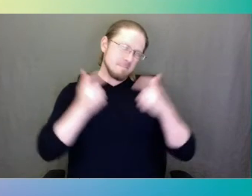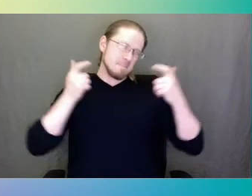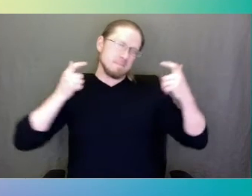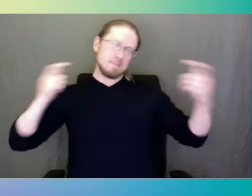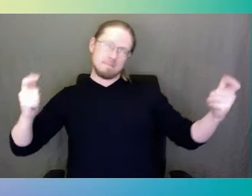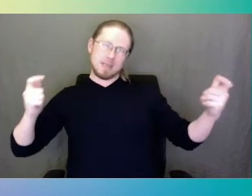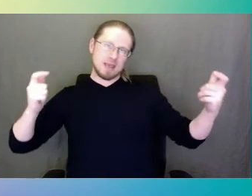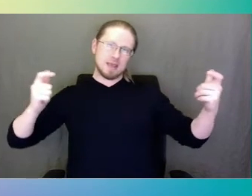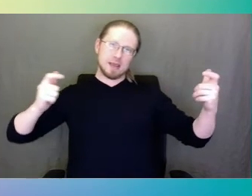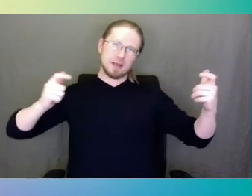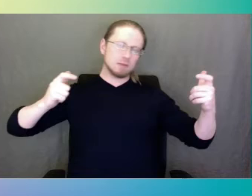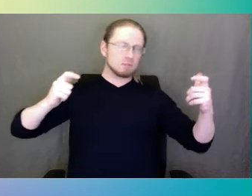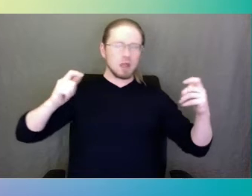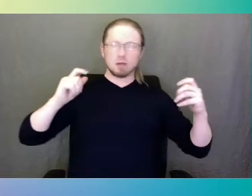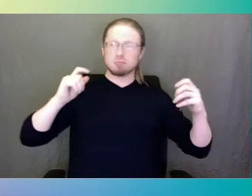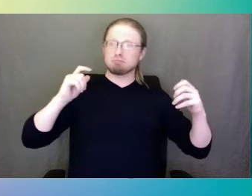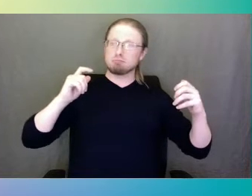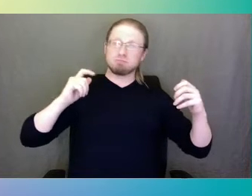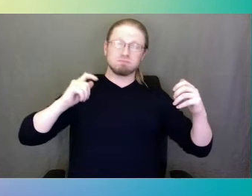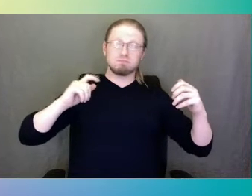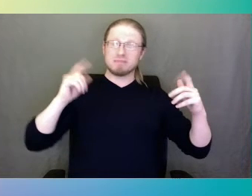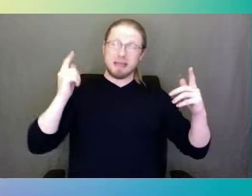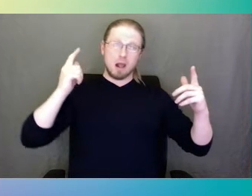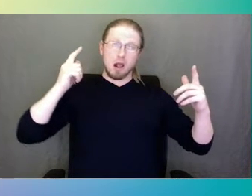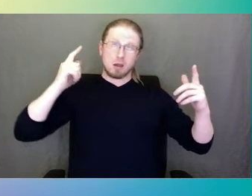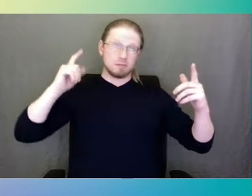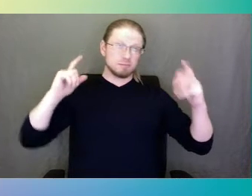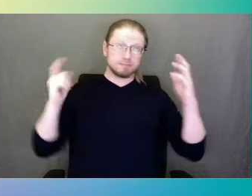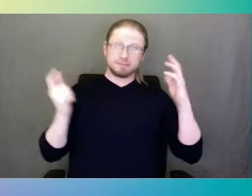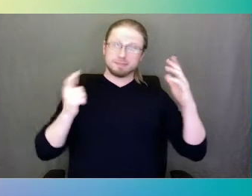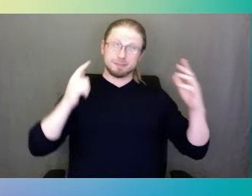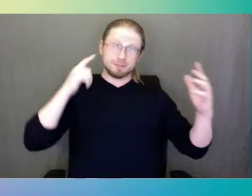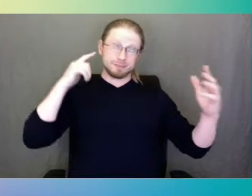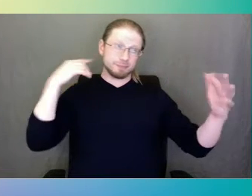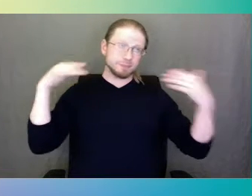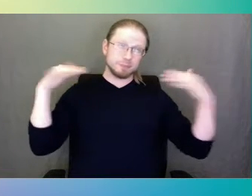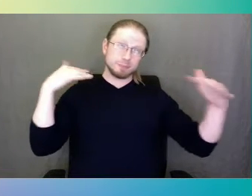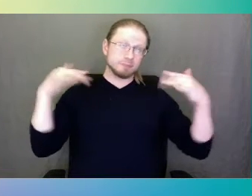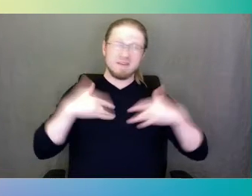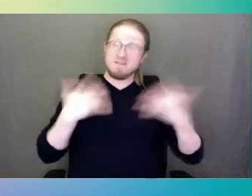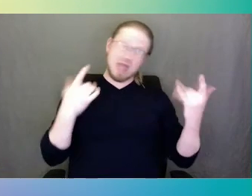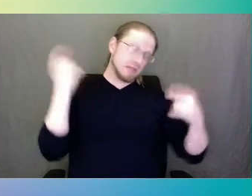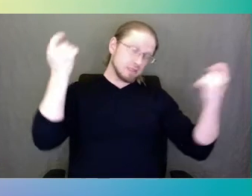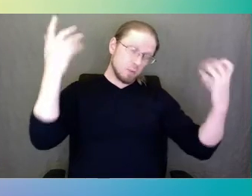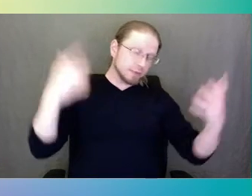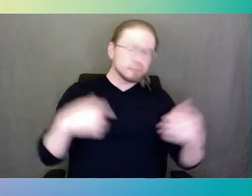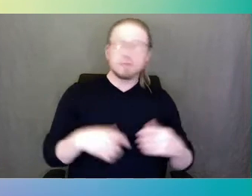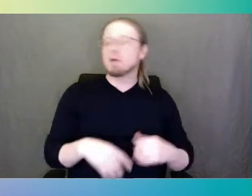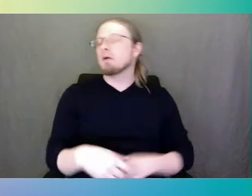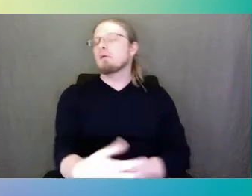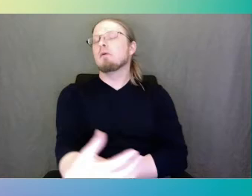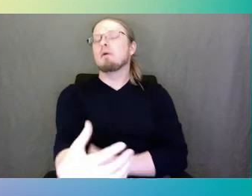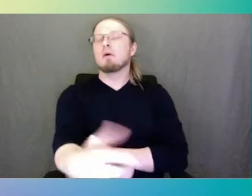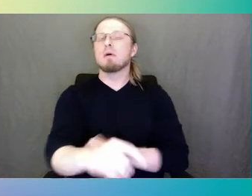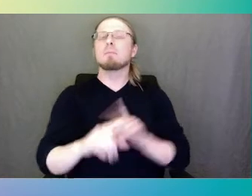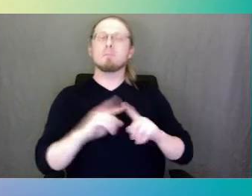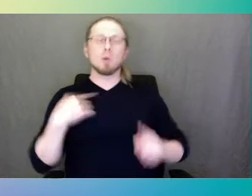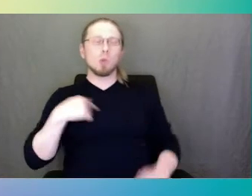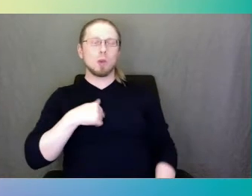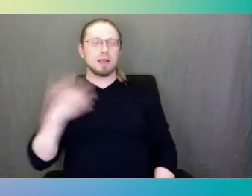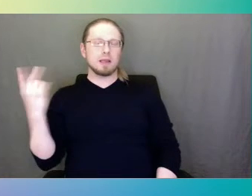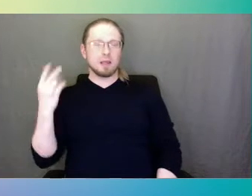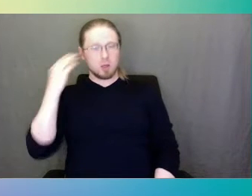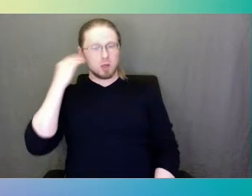this came out. So we know from going through the archive notes that the work done on the book of